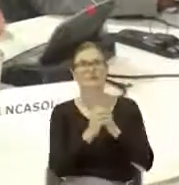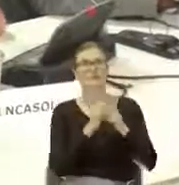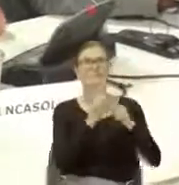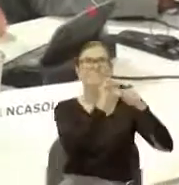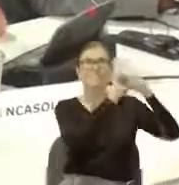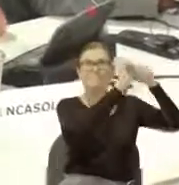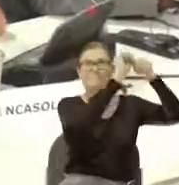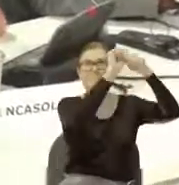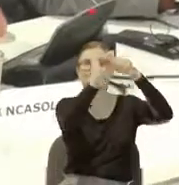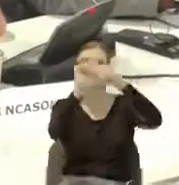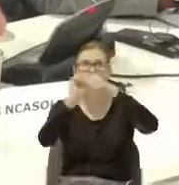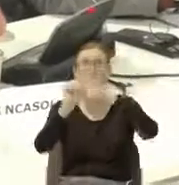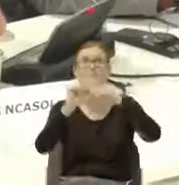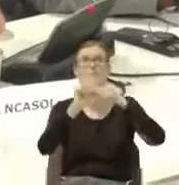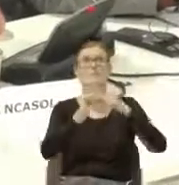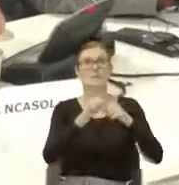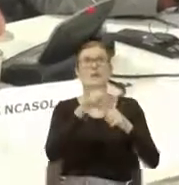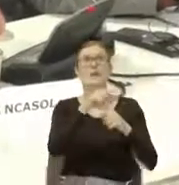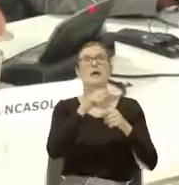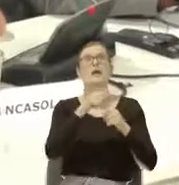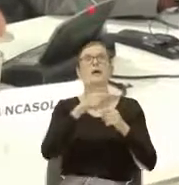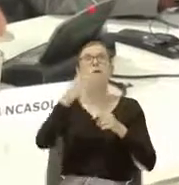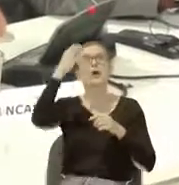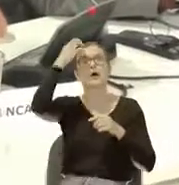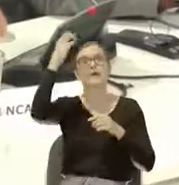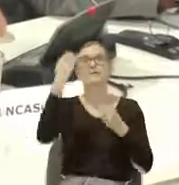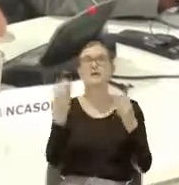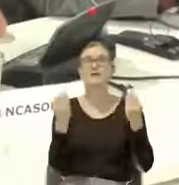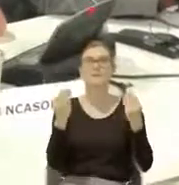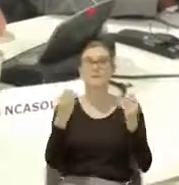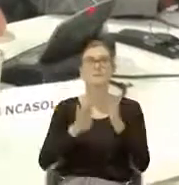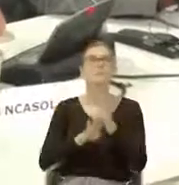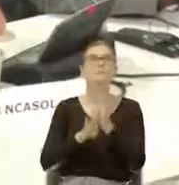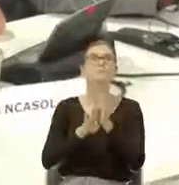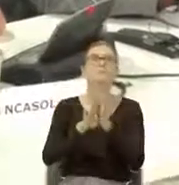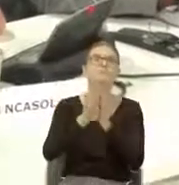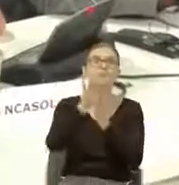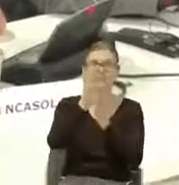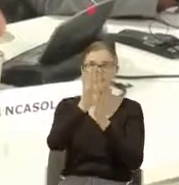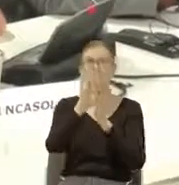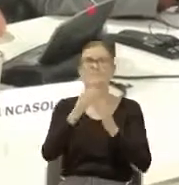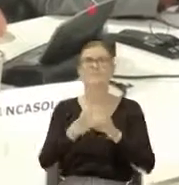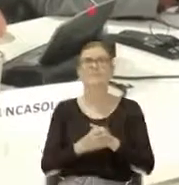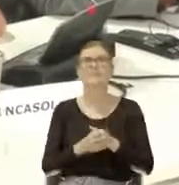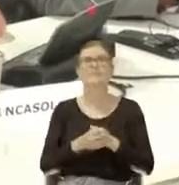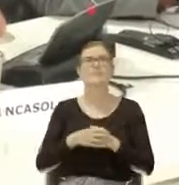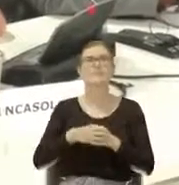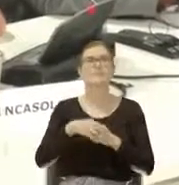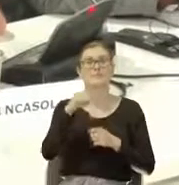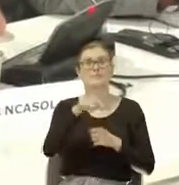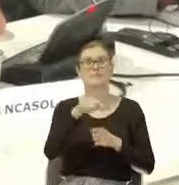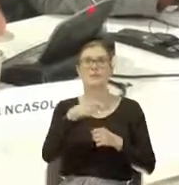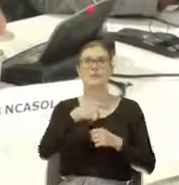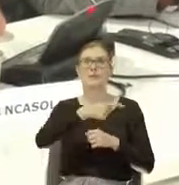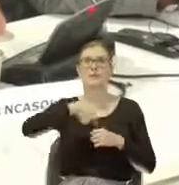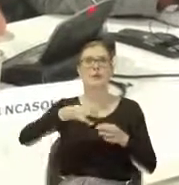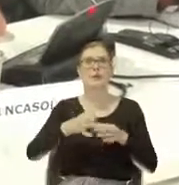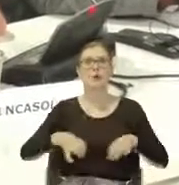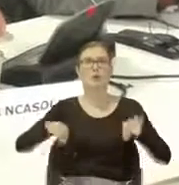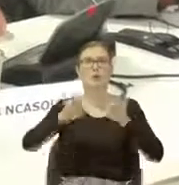that we are working is connecting our territory, trying to keep economic activities in rural